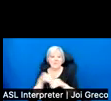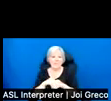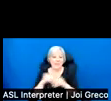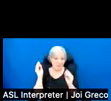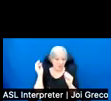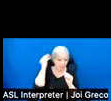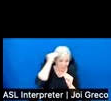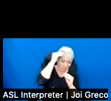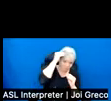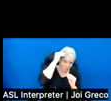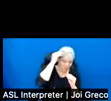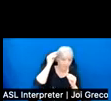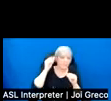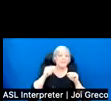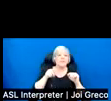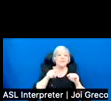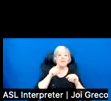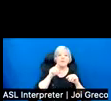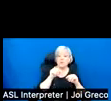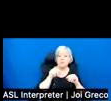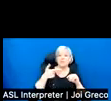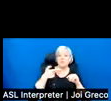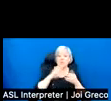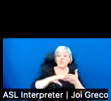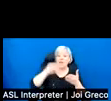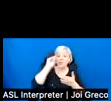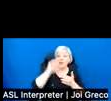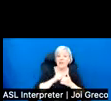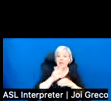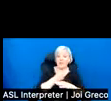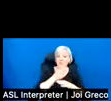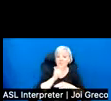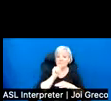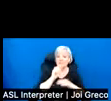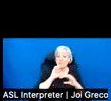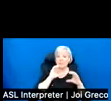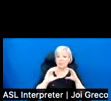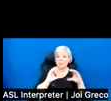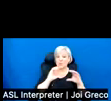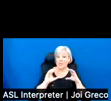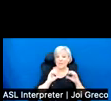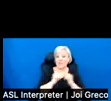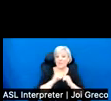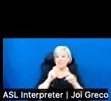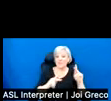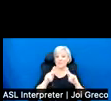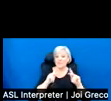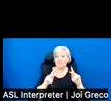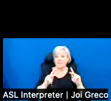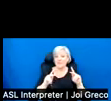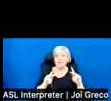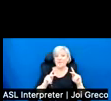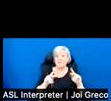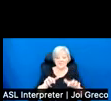of 2021 to learn how to use this device to communicate with individuals, so effectively to use it to type